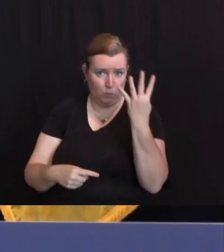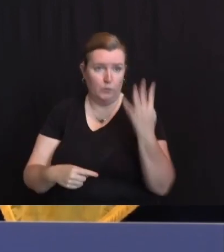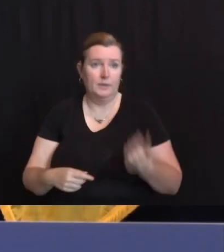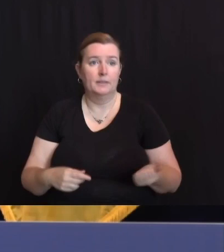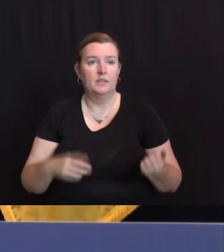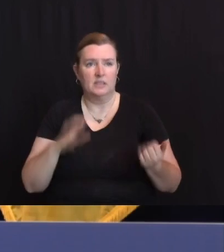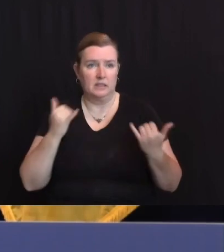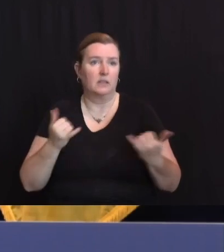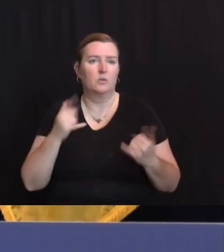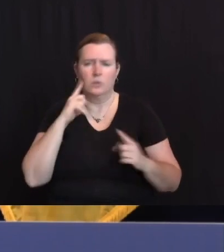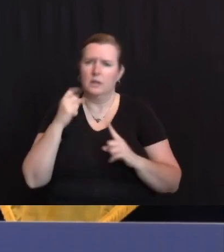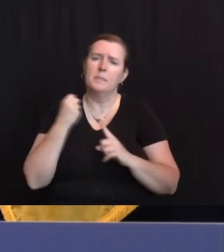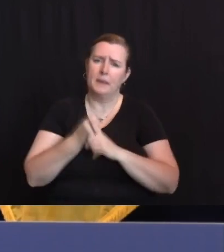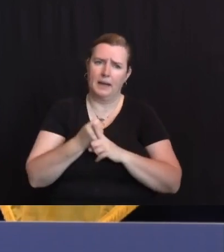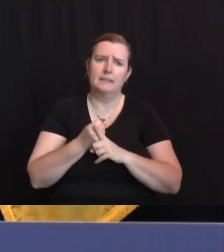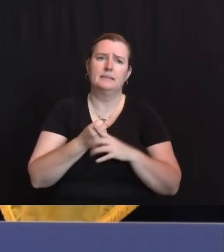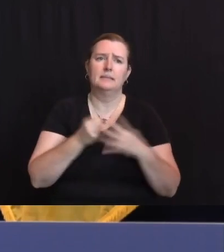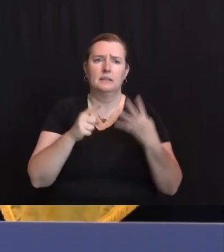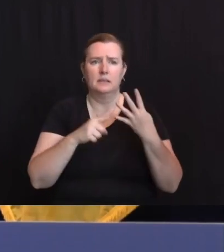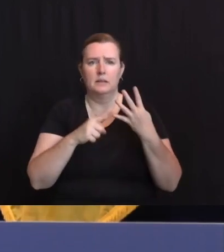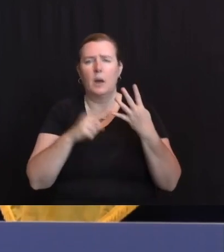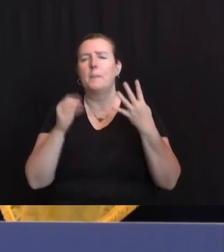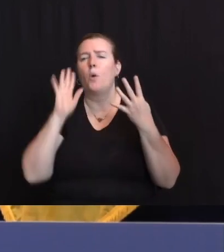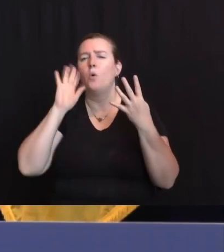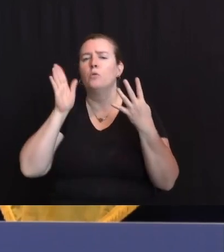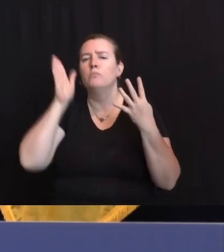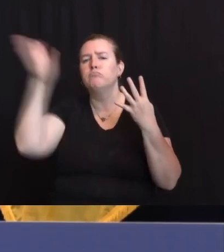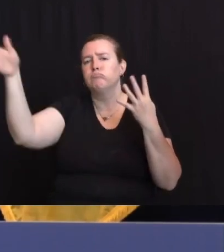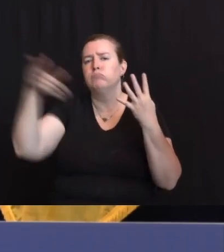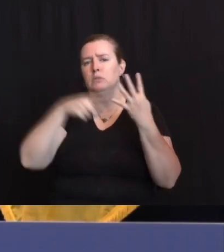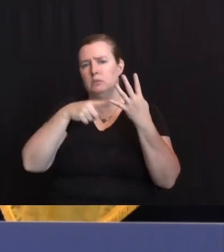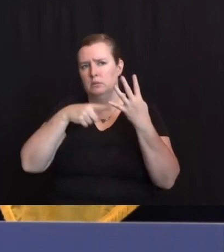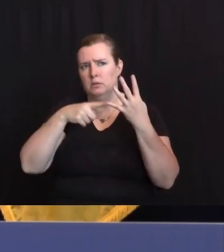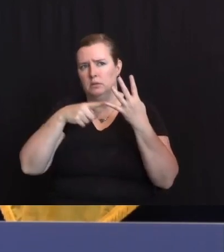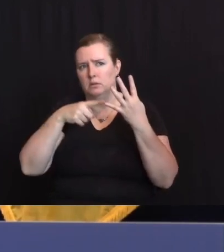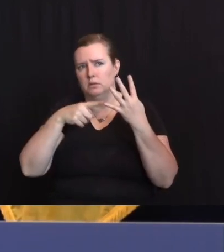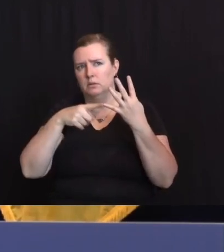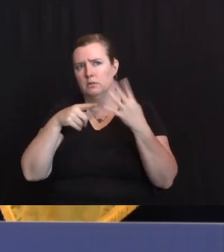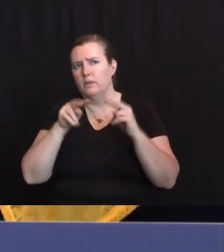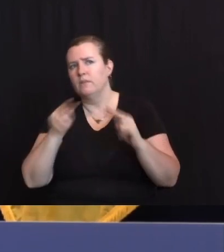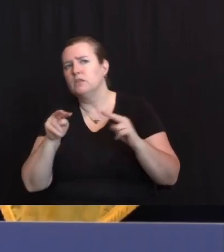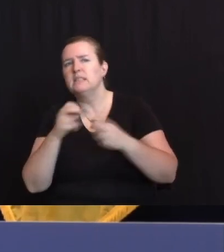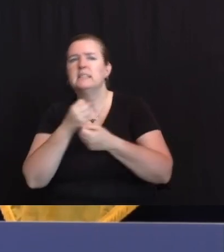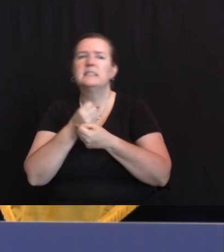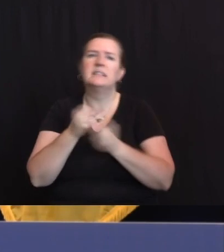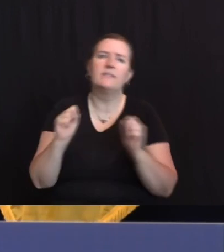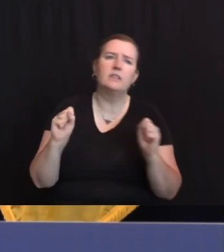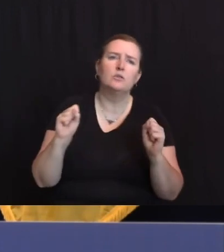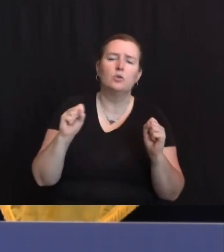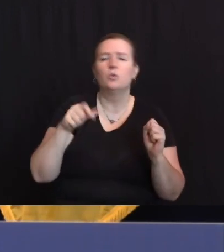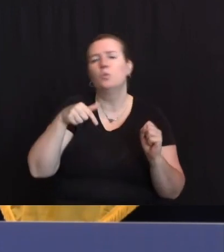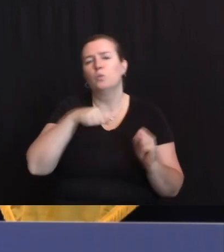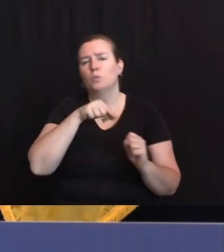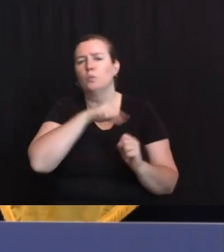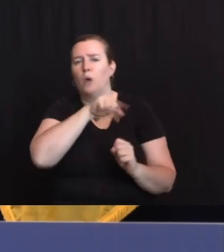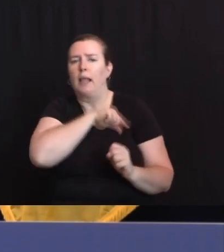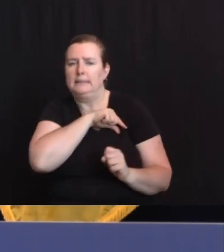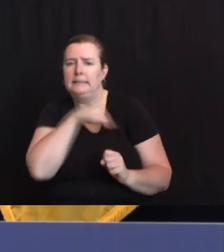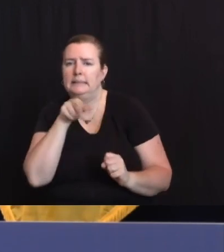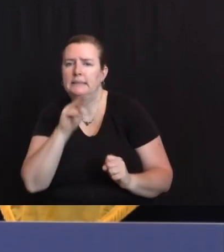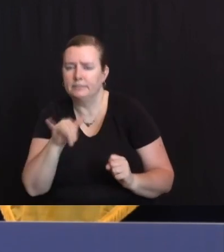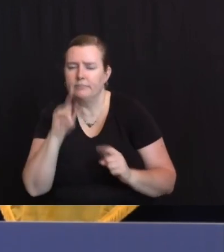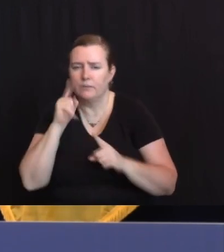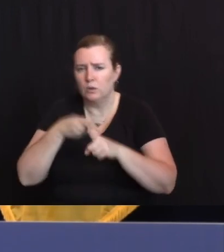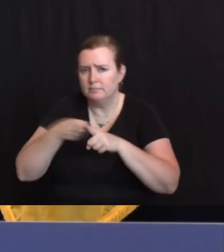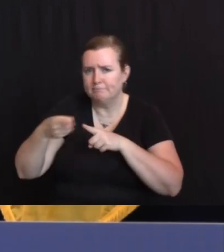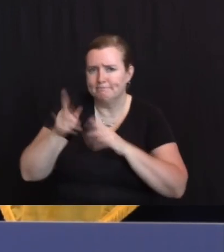impact. And the fourth one is a longer-term look at the safety and quality issues in the industry. There will be a full accounting. I